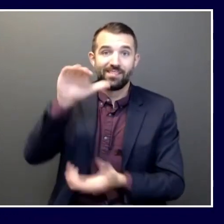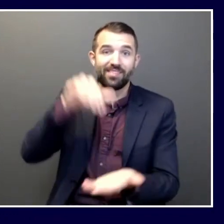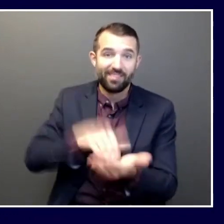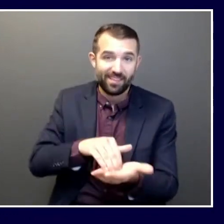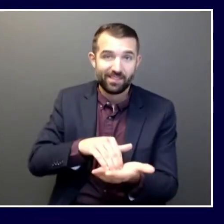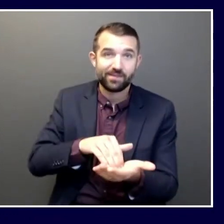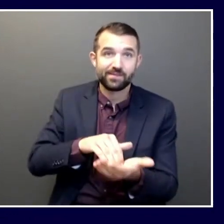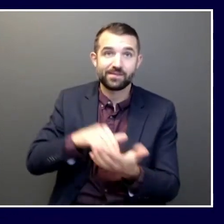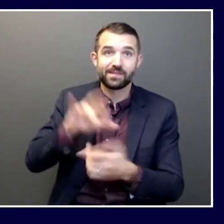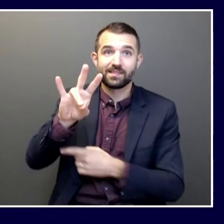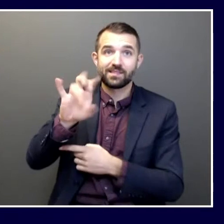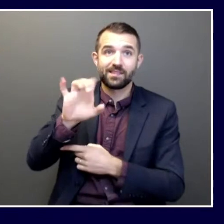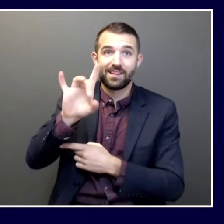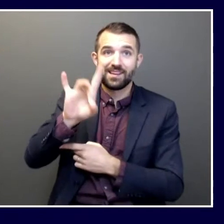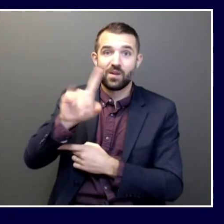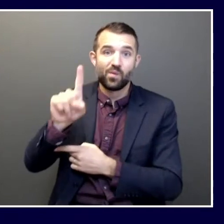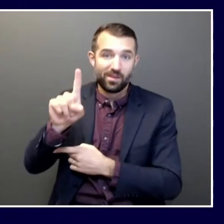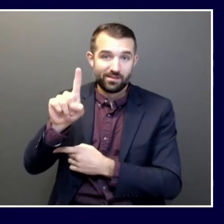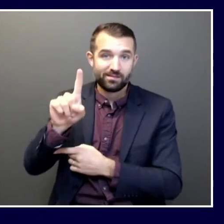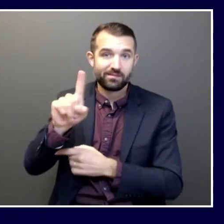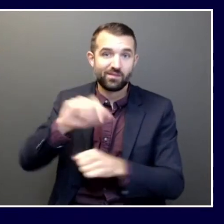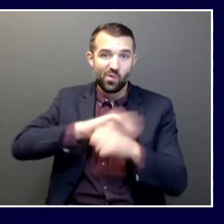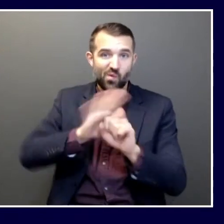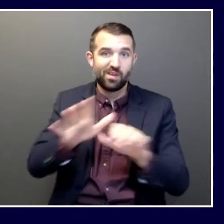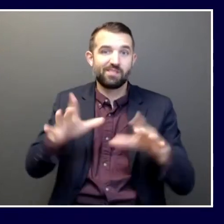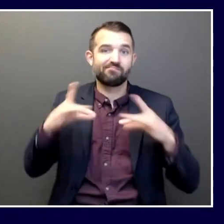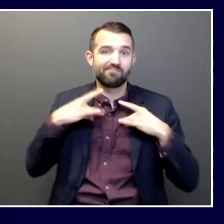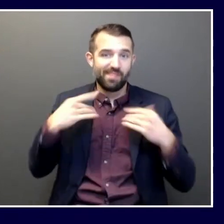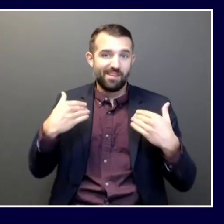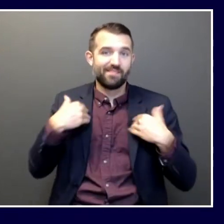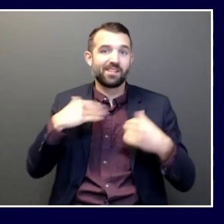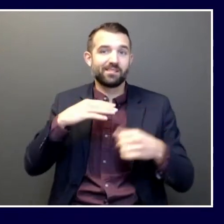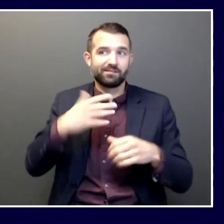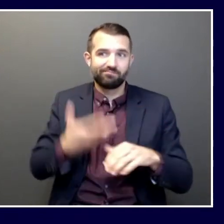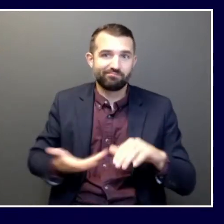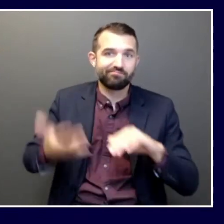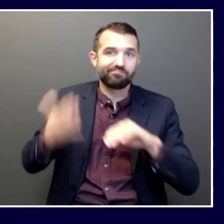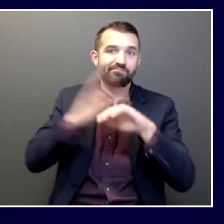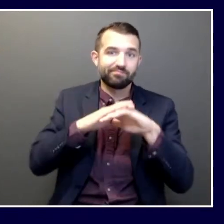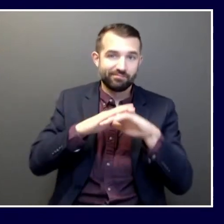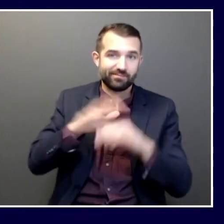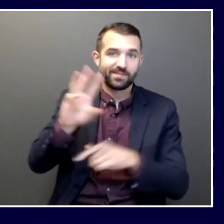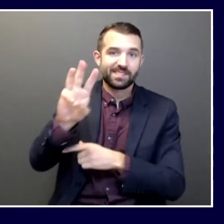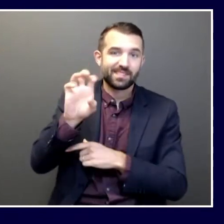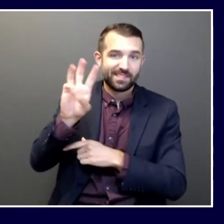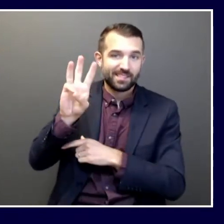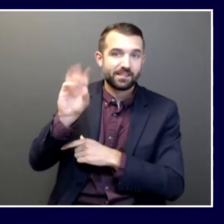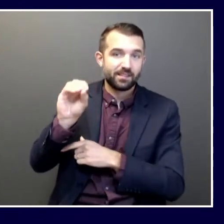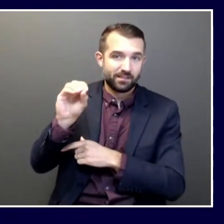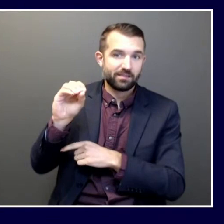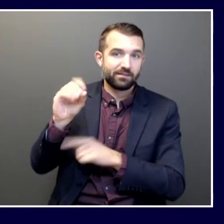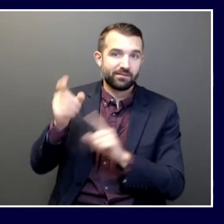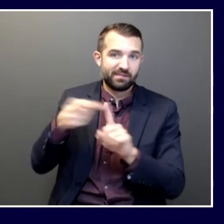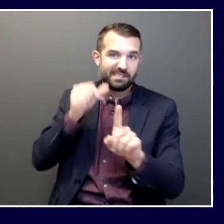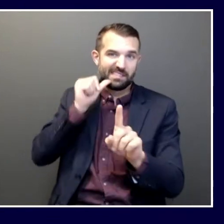105,781 cases of COVID-19, representing an increase of 660 cases since yesterday.